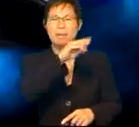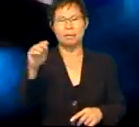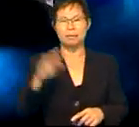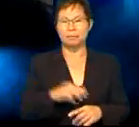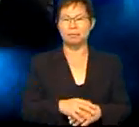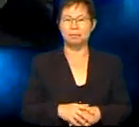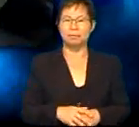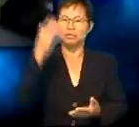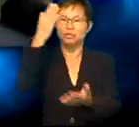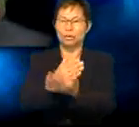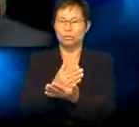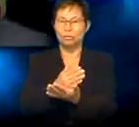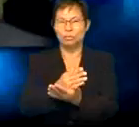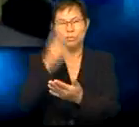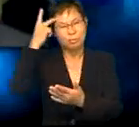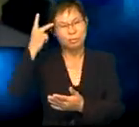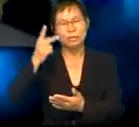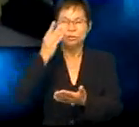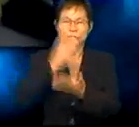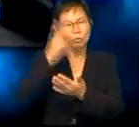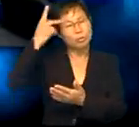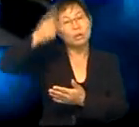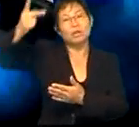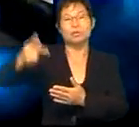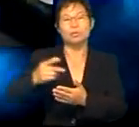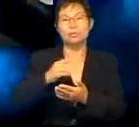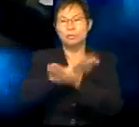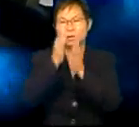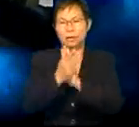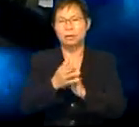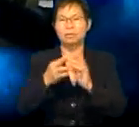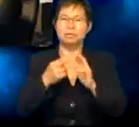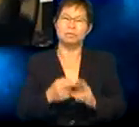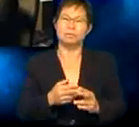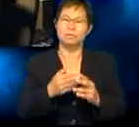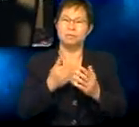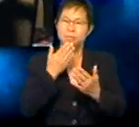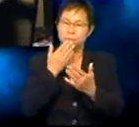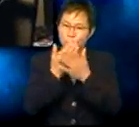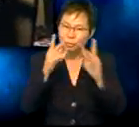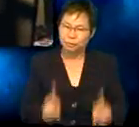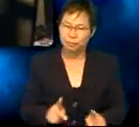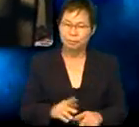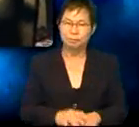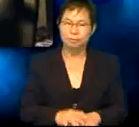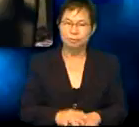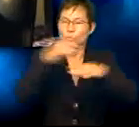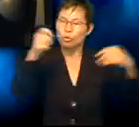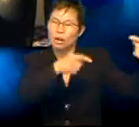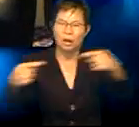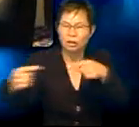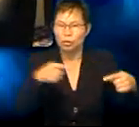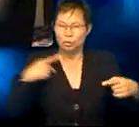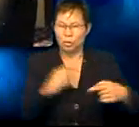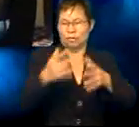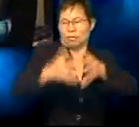blah. Stop pretending to be innocent. Huh? Why you? Stop arguing. We have a big